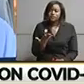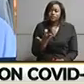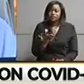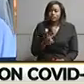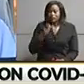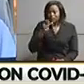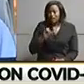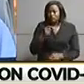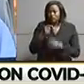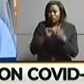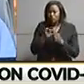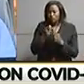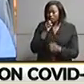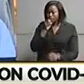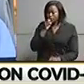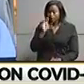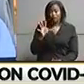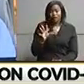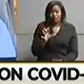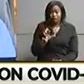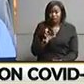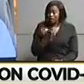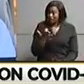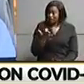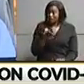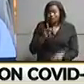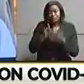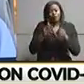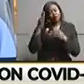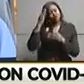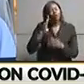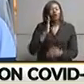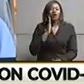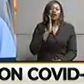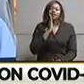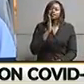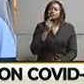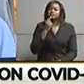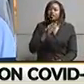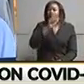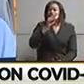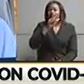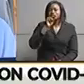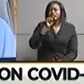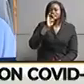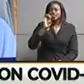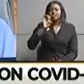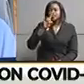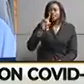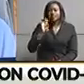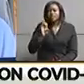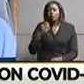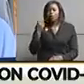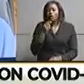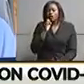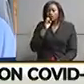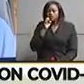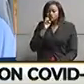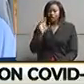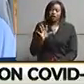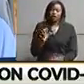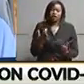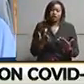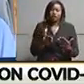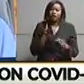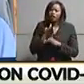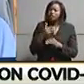sneezing out. People who know English, they said sneezing means only sneezing out. That's what they told me. I said,